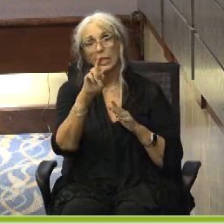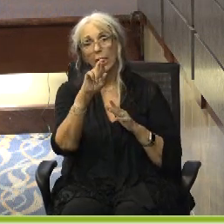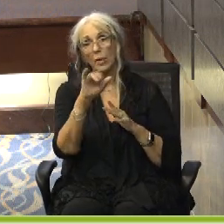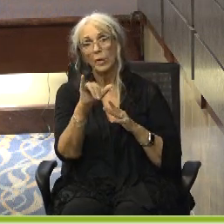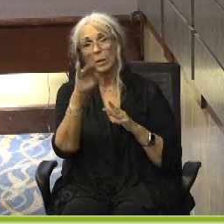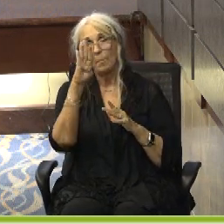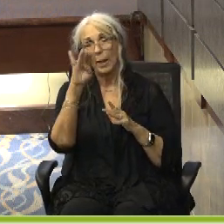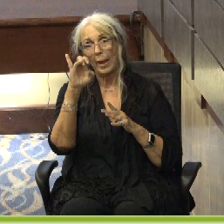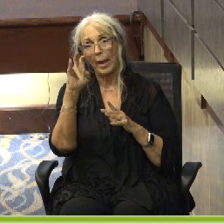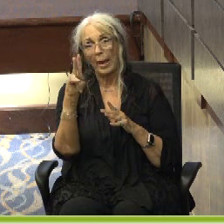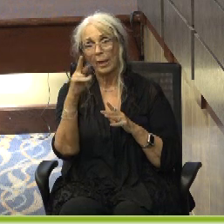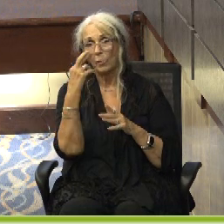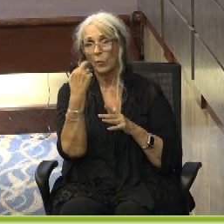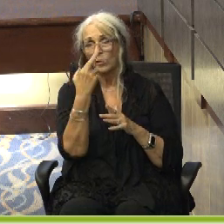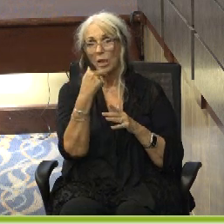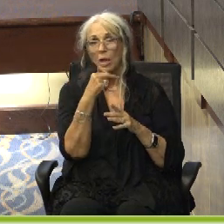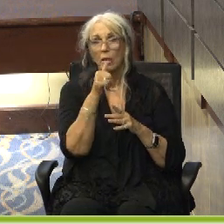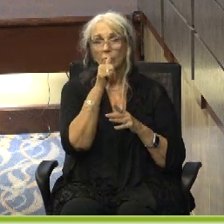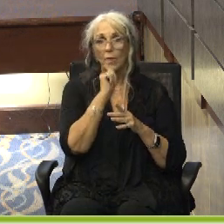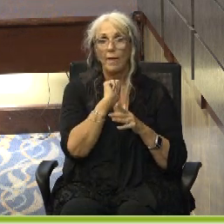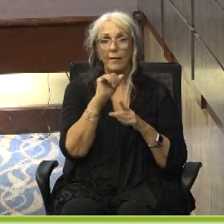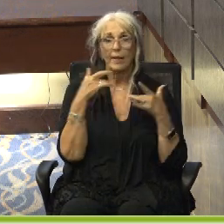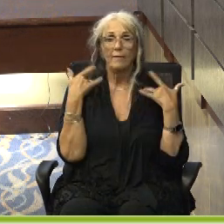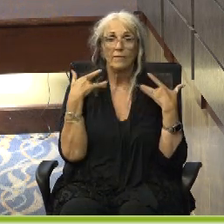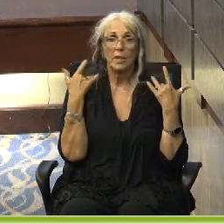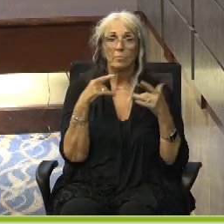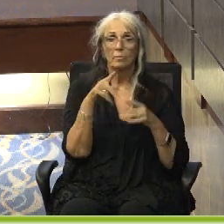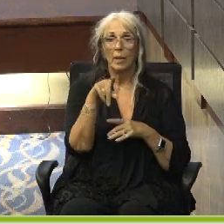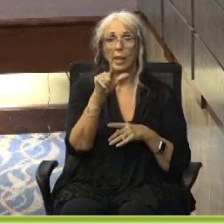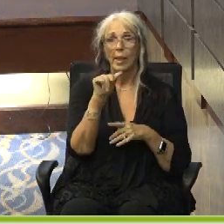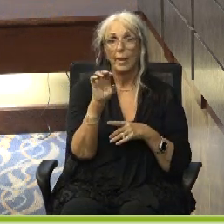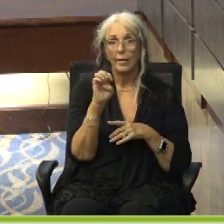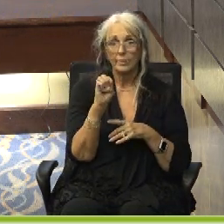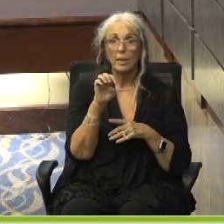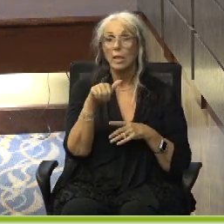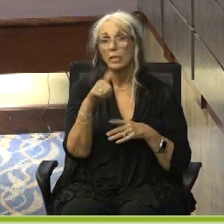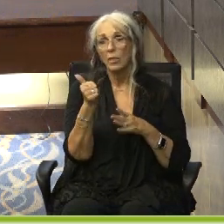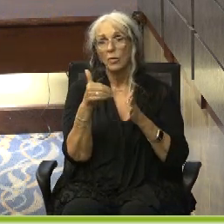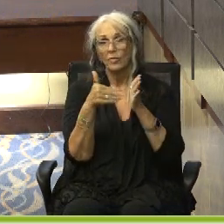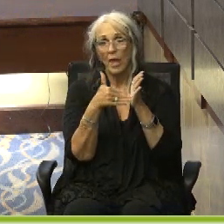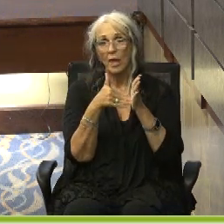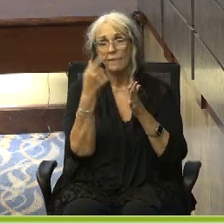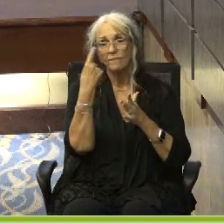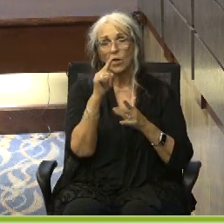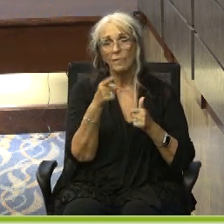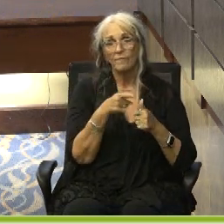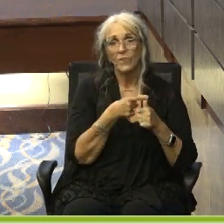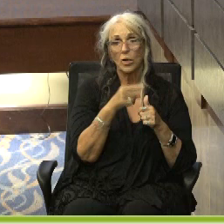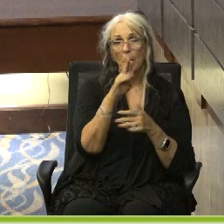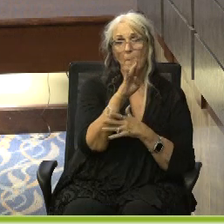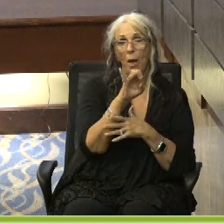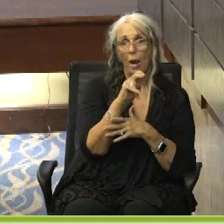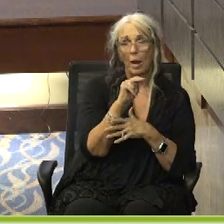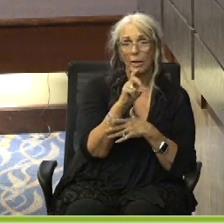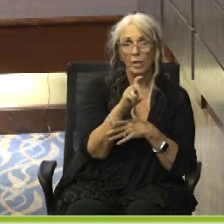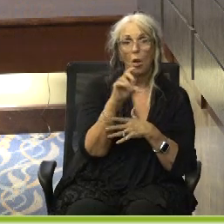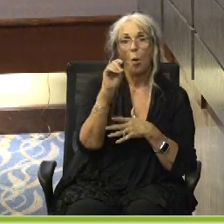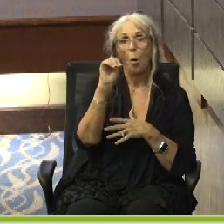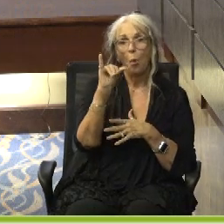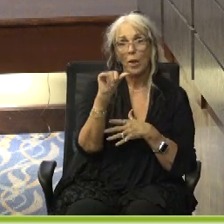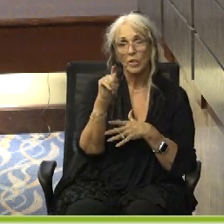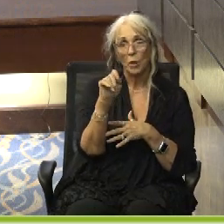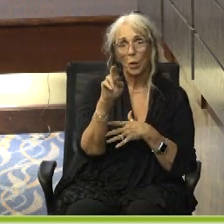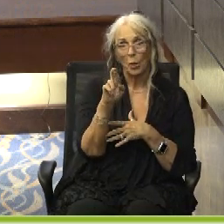restaurant. It will also have a private event space. Another 1,000 square feet will be given to the first in-brand Opal Oysters Bar.